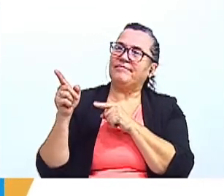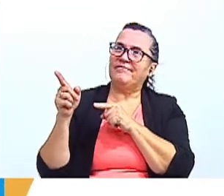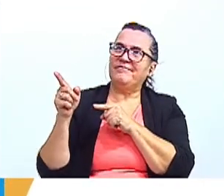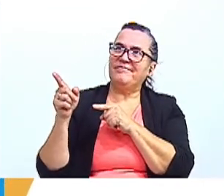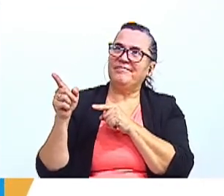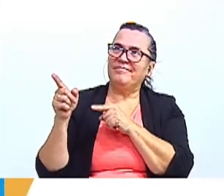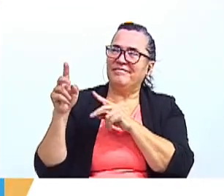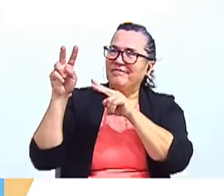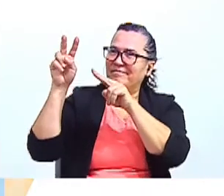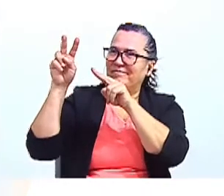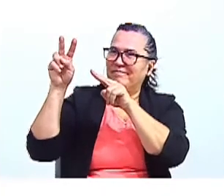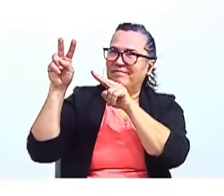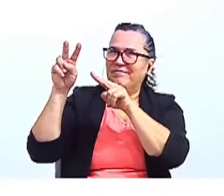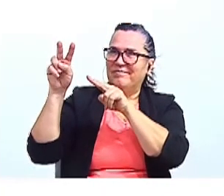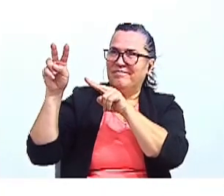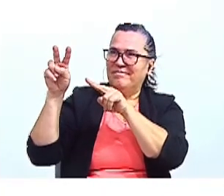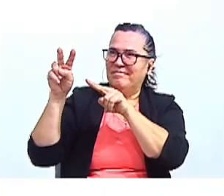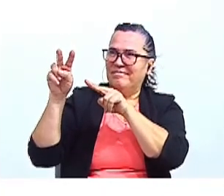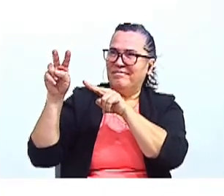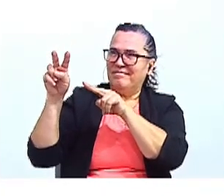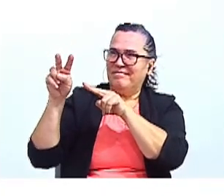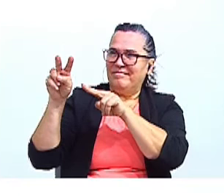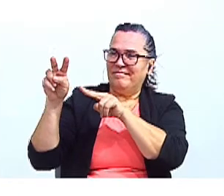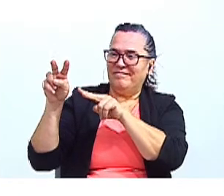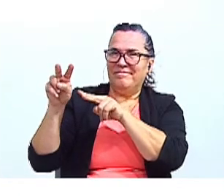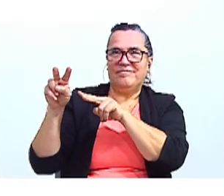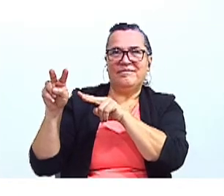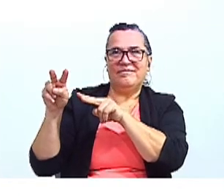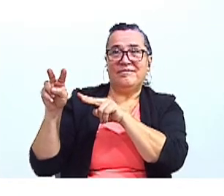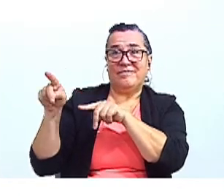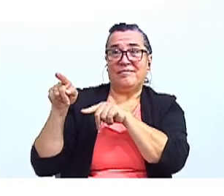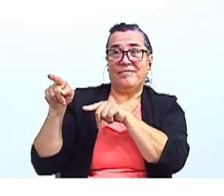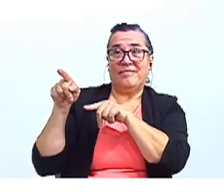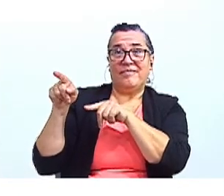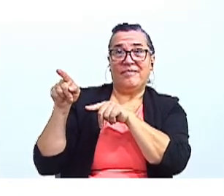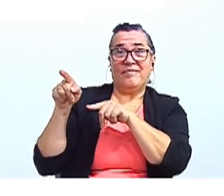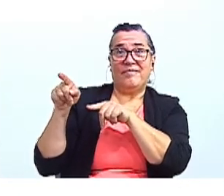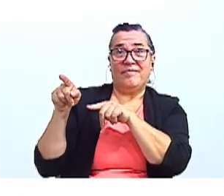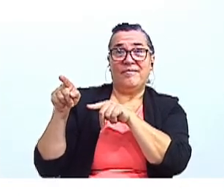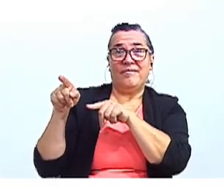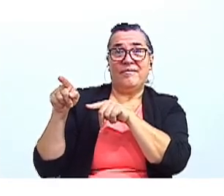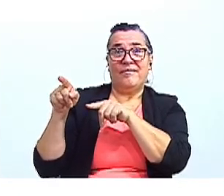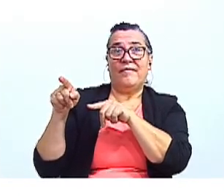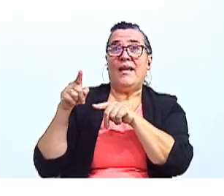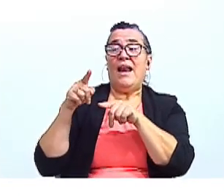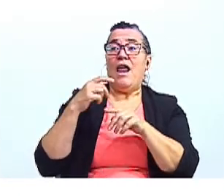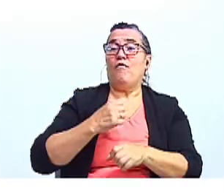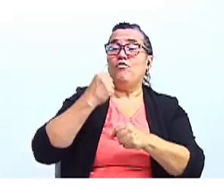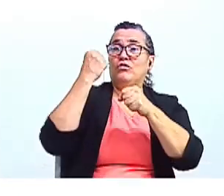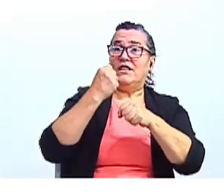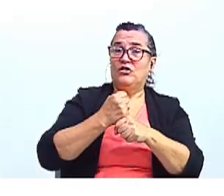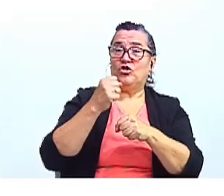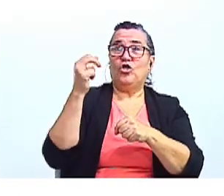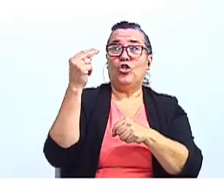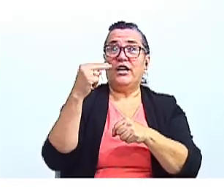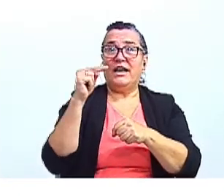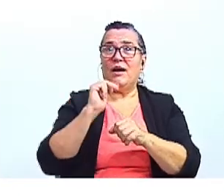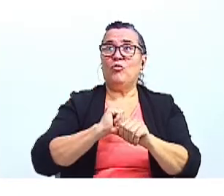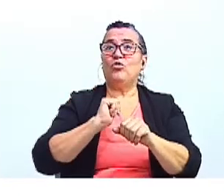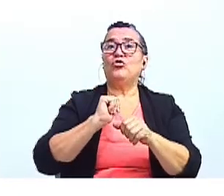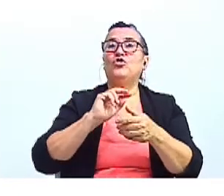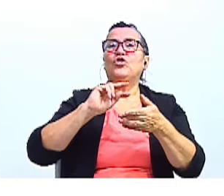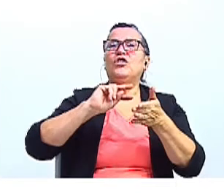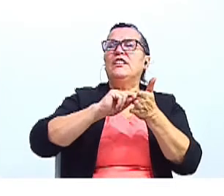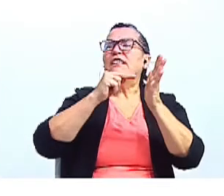Excellent. Okay. Okay, good. The Nemours Foundation defines a